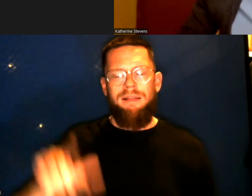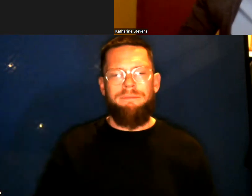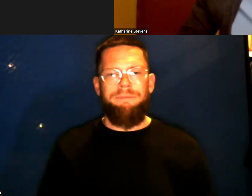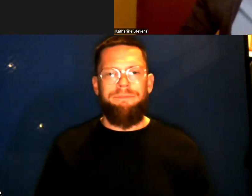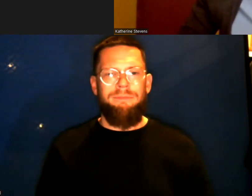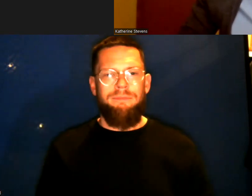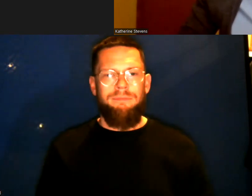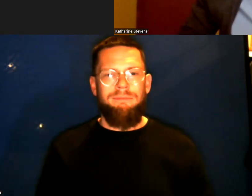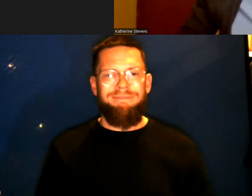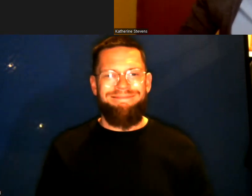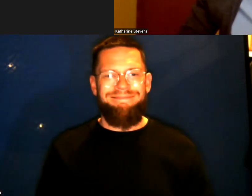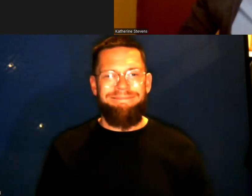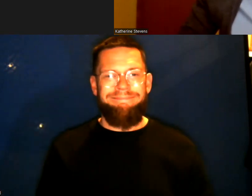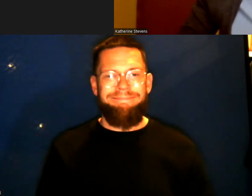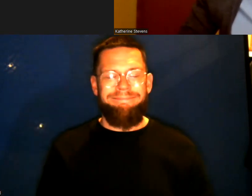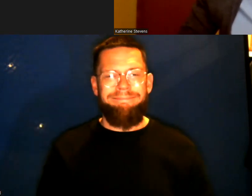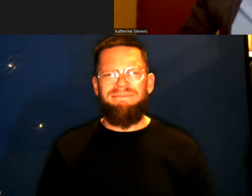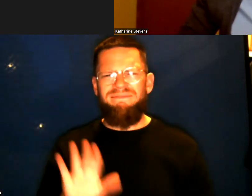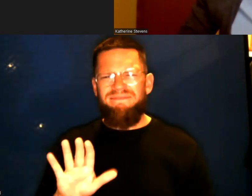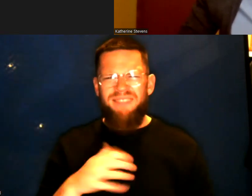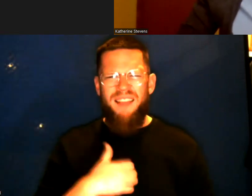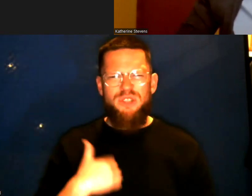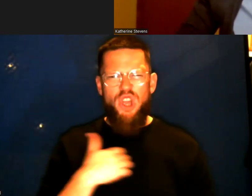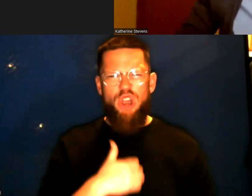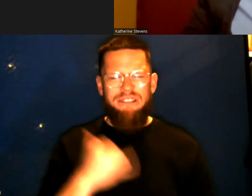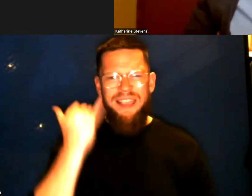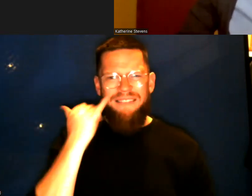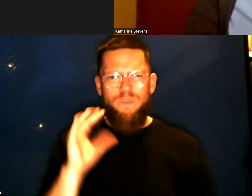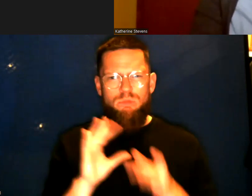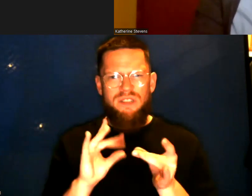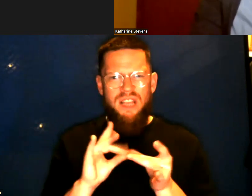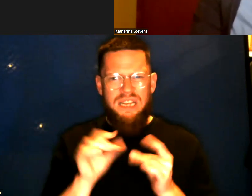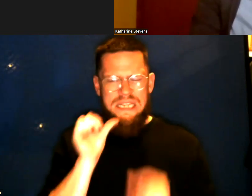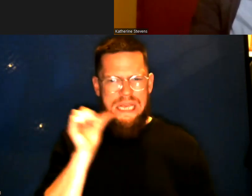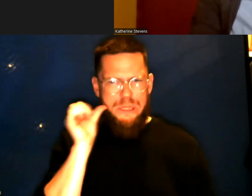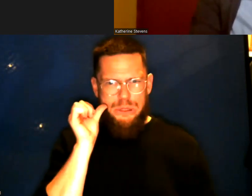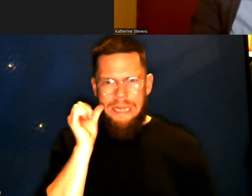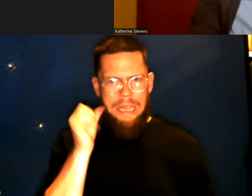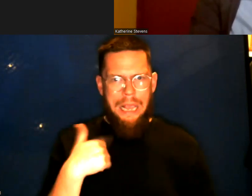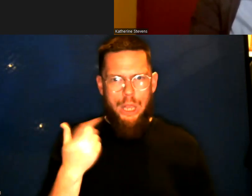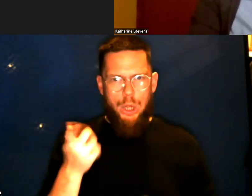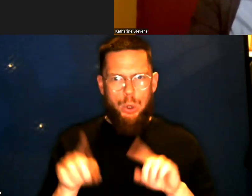Yes, thank you. I apologize if you covered this yesterday. I wasn't able to attend